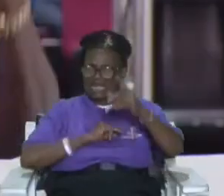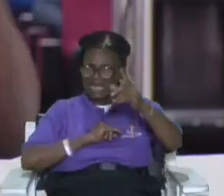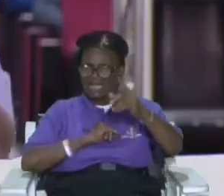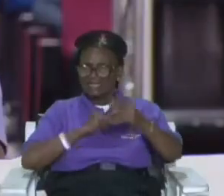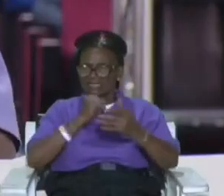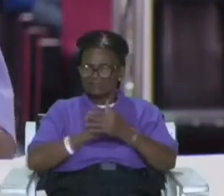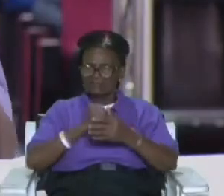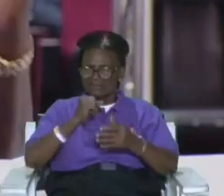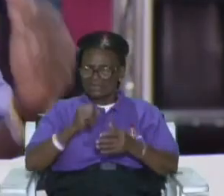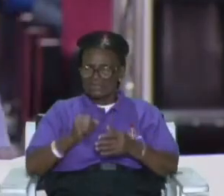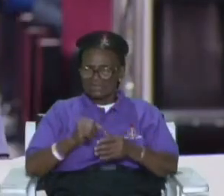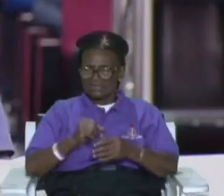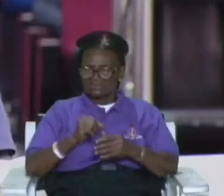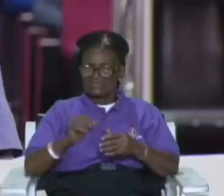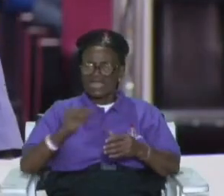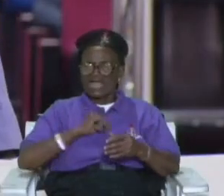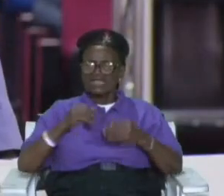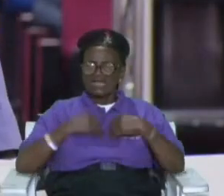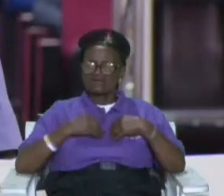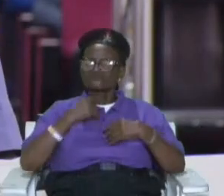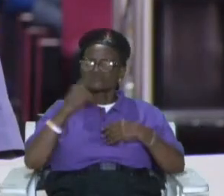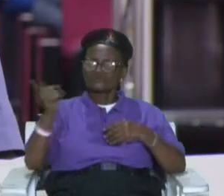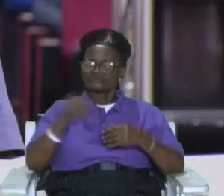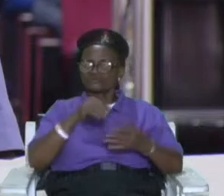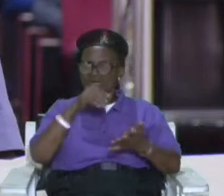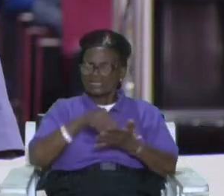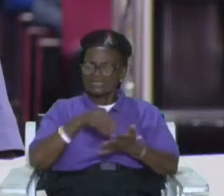But I've told you again and again,